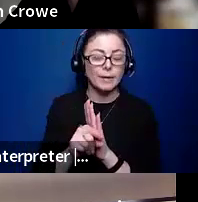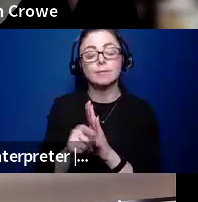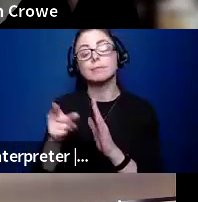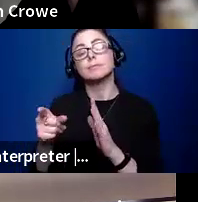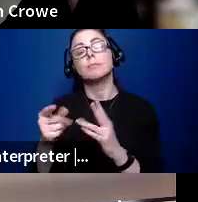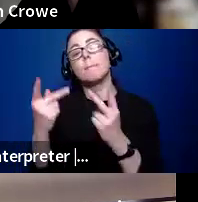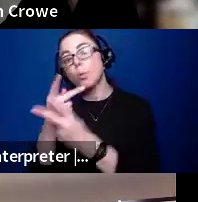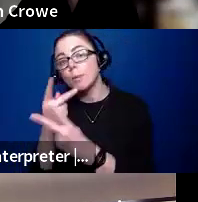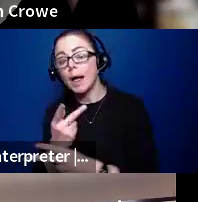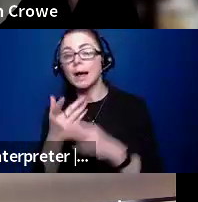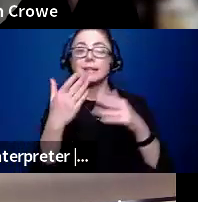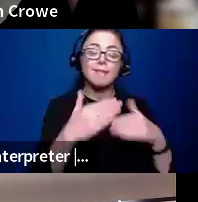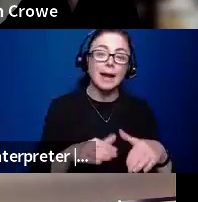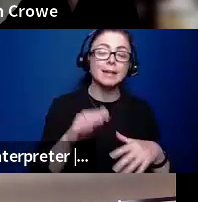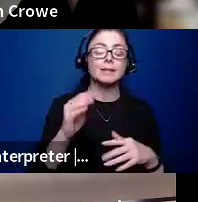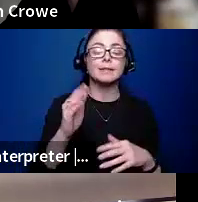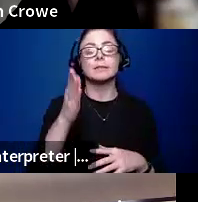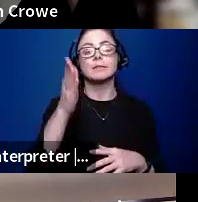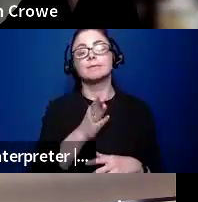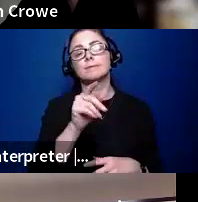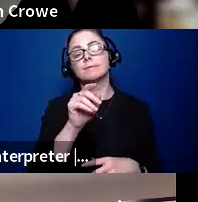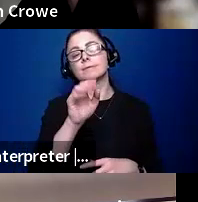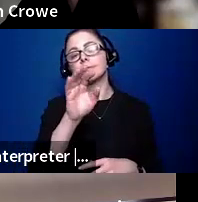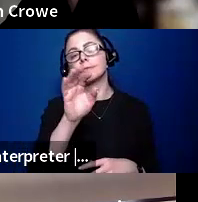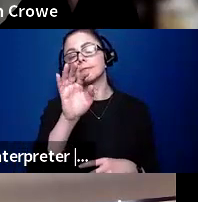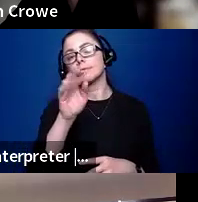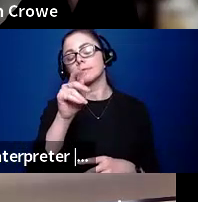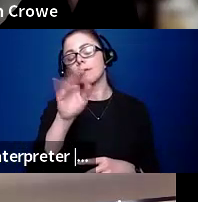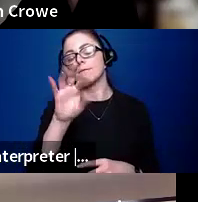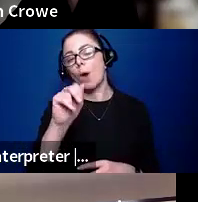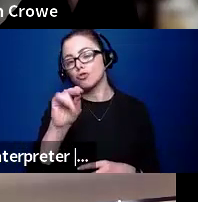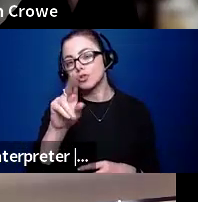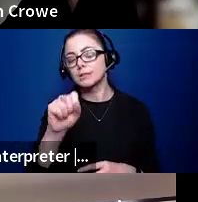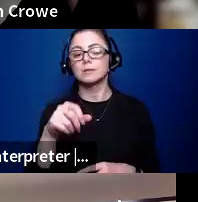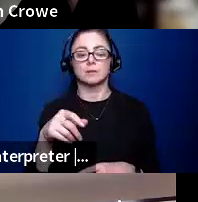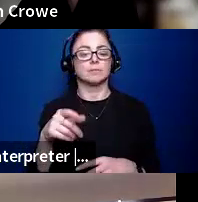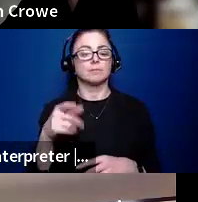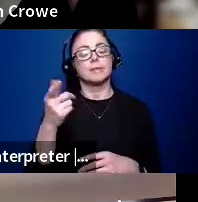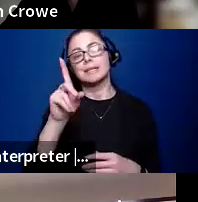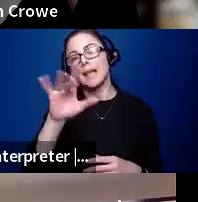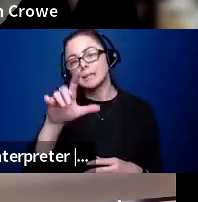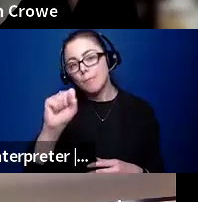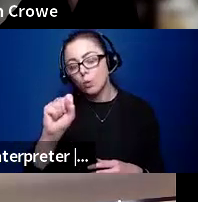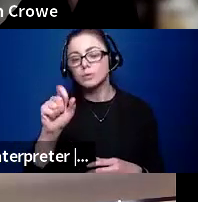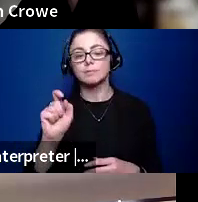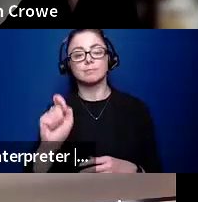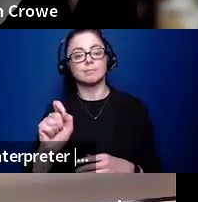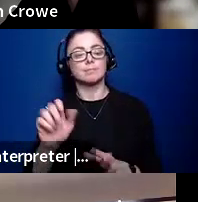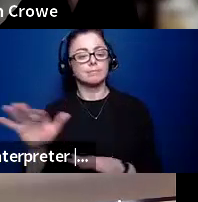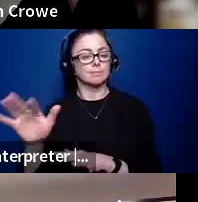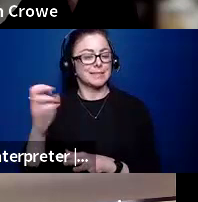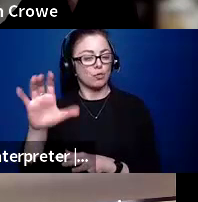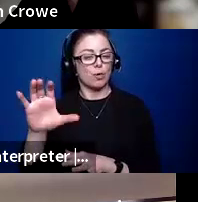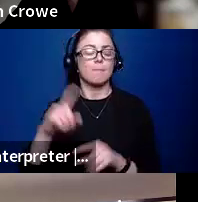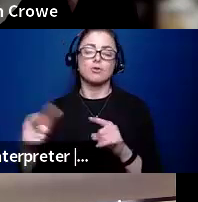dividing fractions, decimals, etc. But she has some lower grade standard gaps that the AEA has provided training for